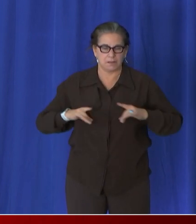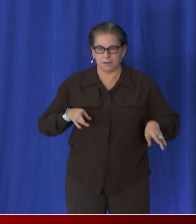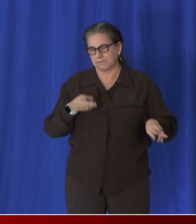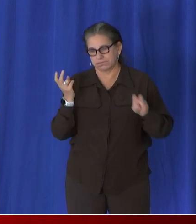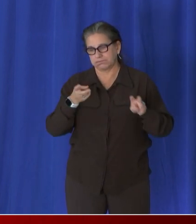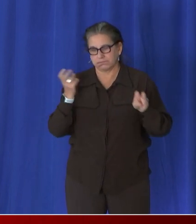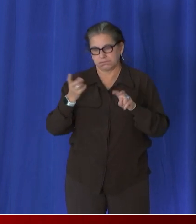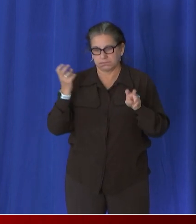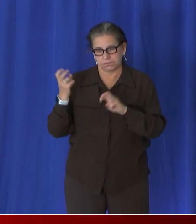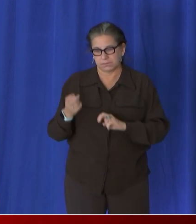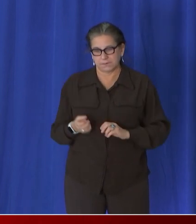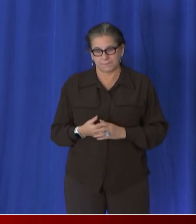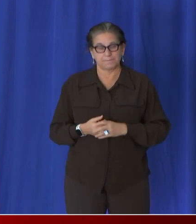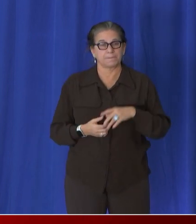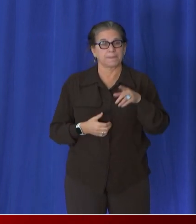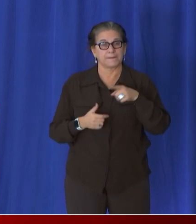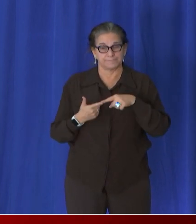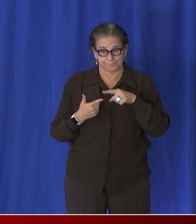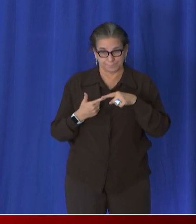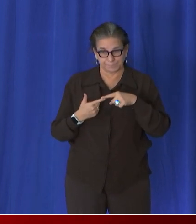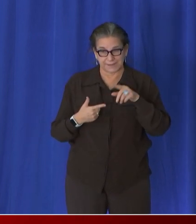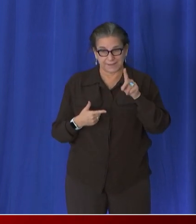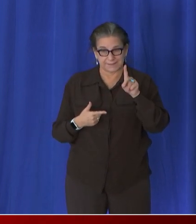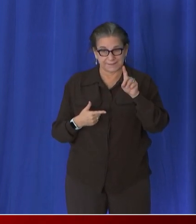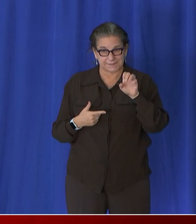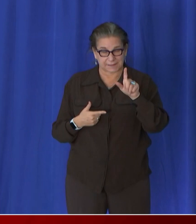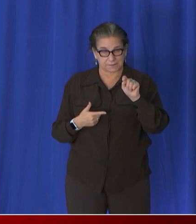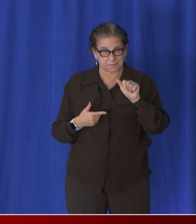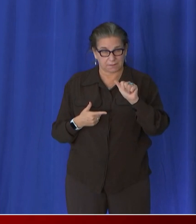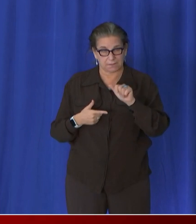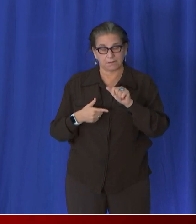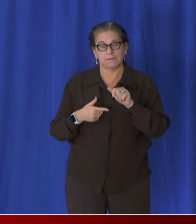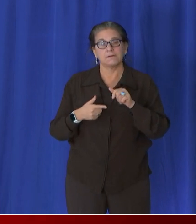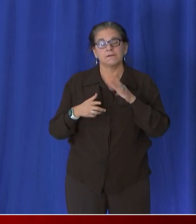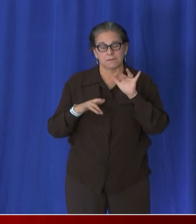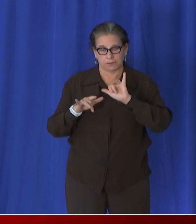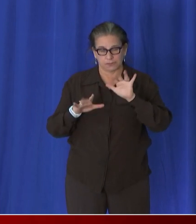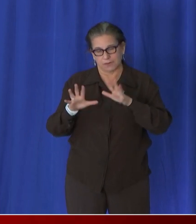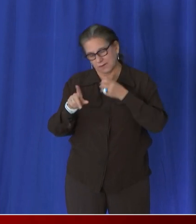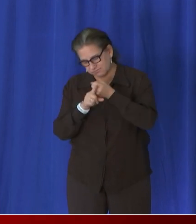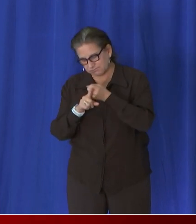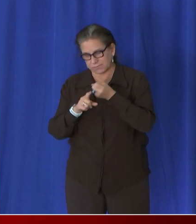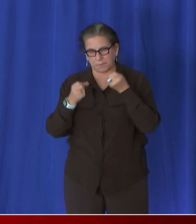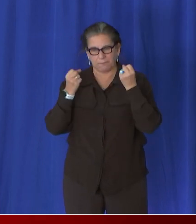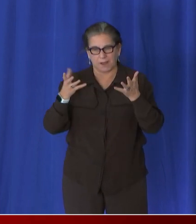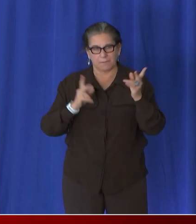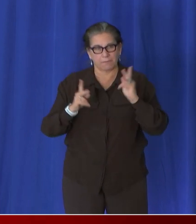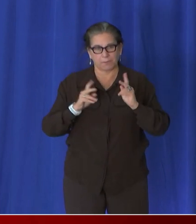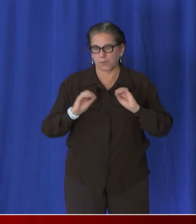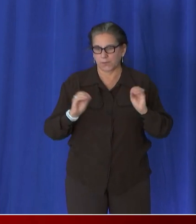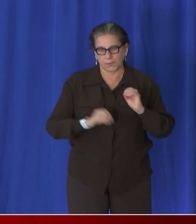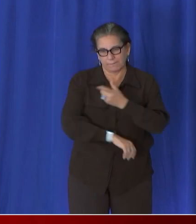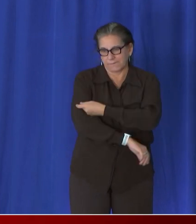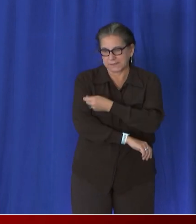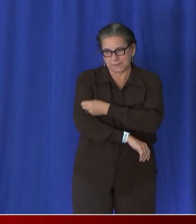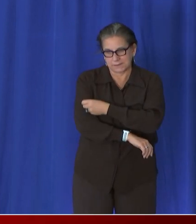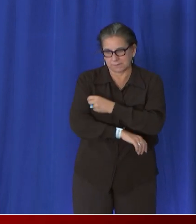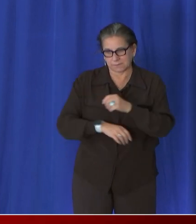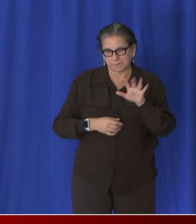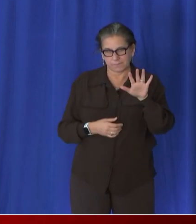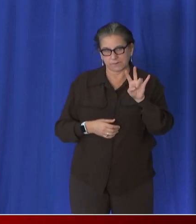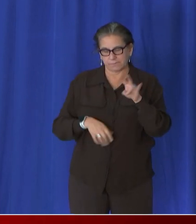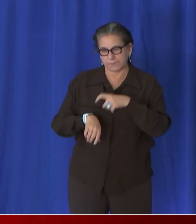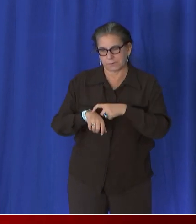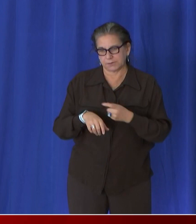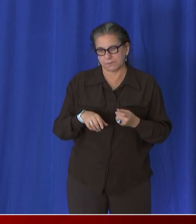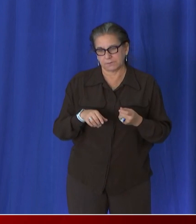with COVID-19 than fully vaccinated people. Our local data shows that individuals are 7 times more likely